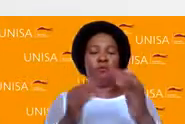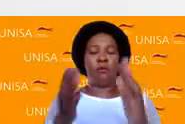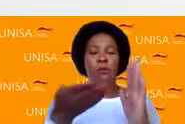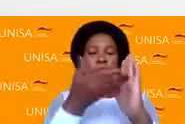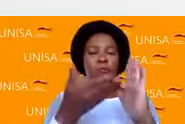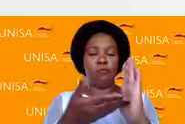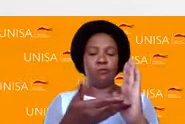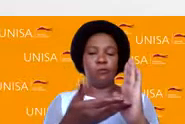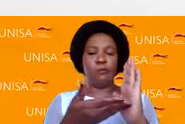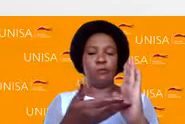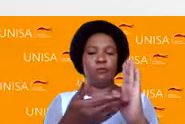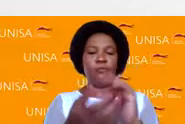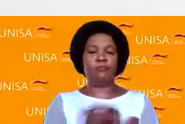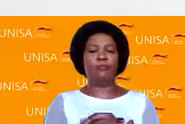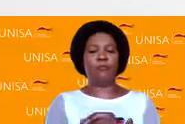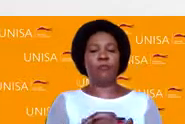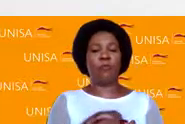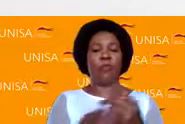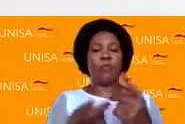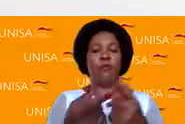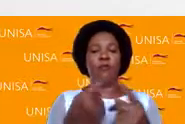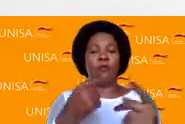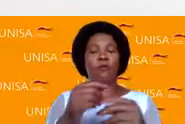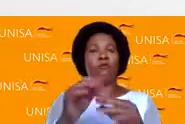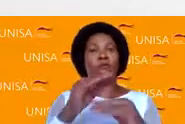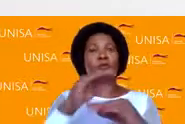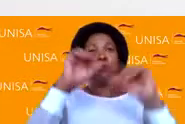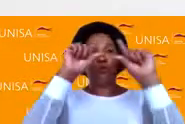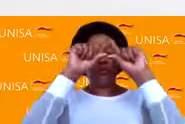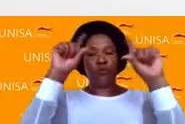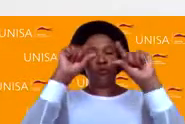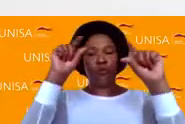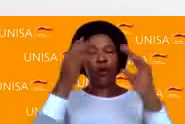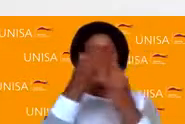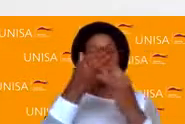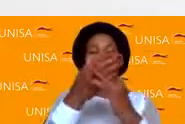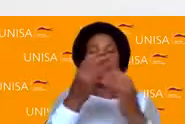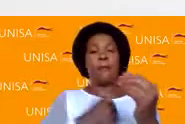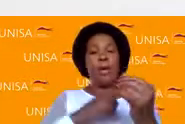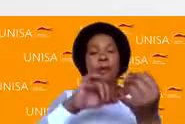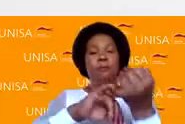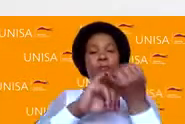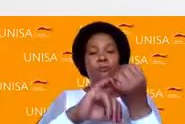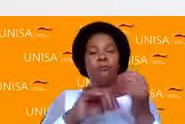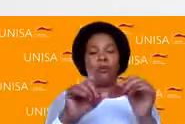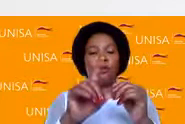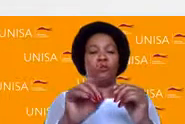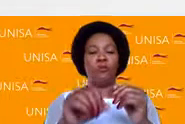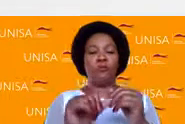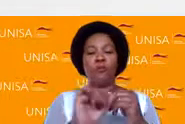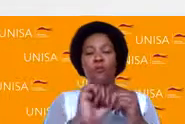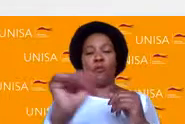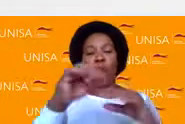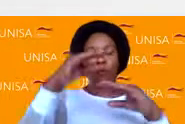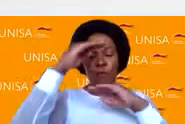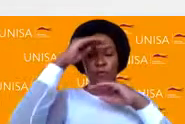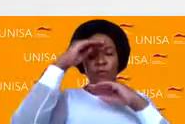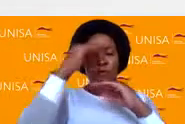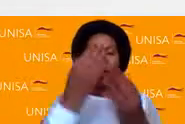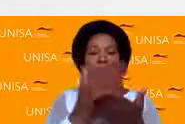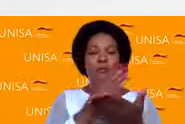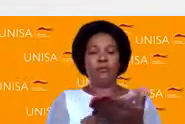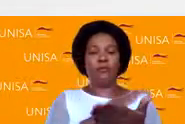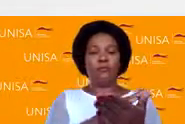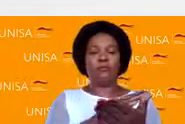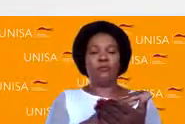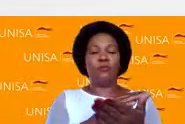And then from the top, you can access your myModules. You can also click on your profile page, and it will show you, for instance, your grades.